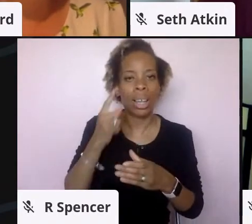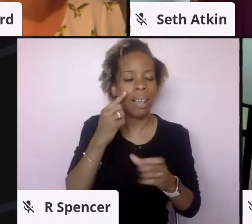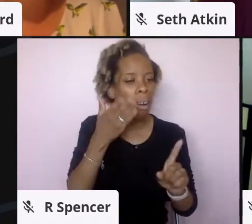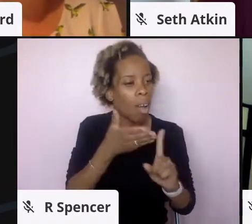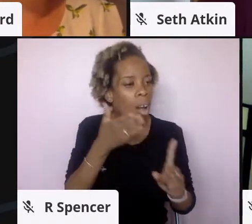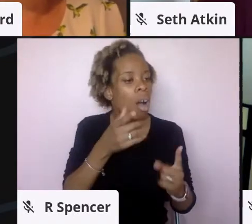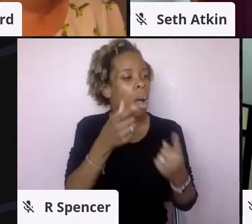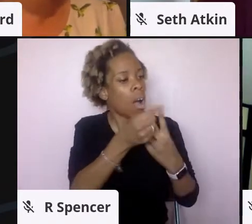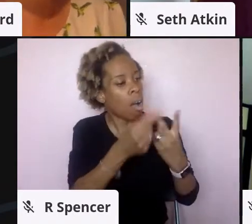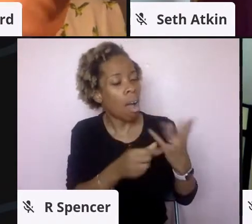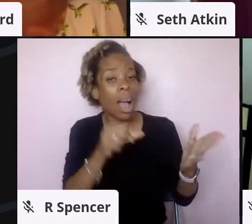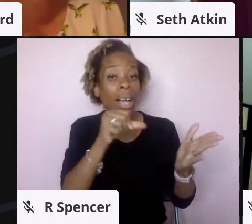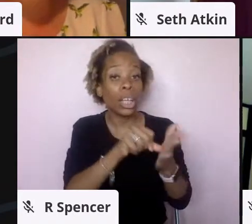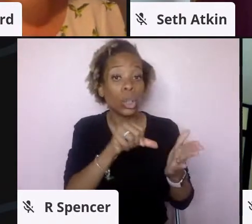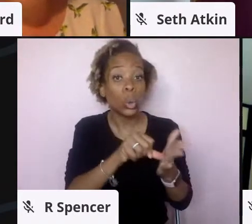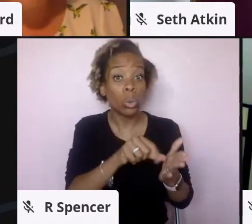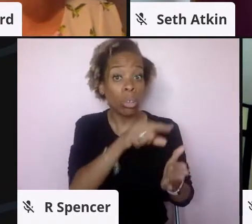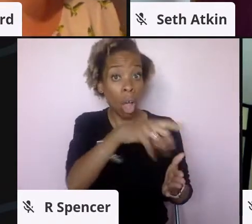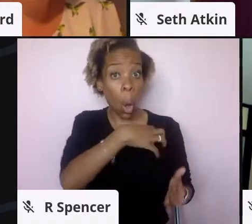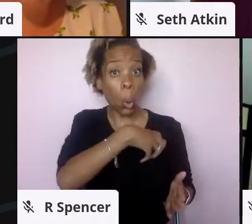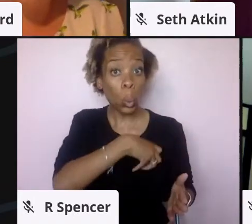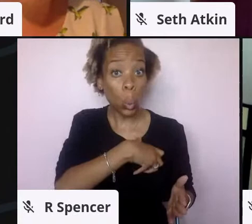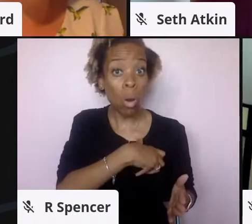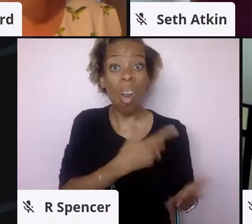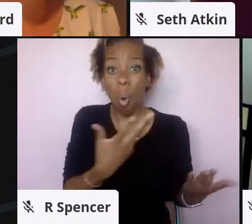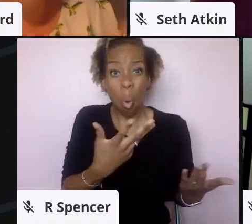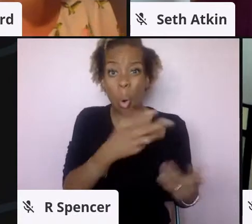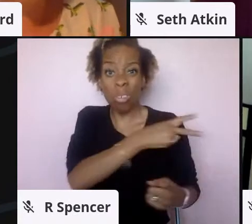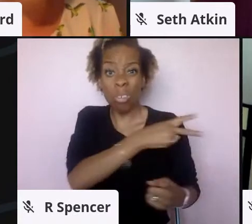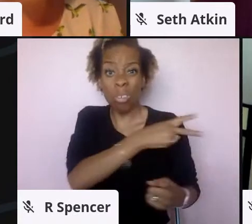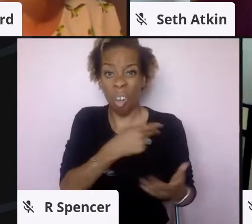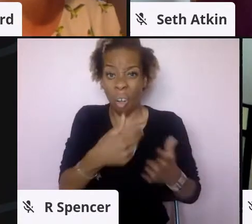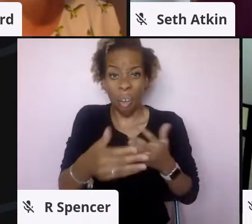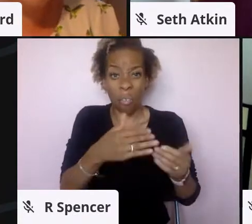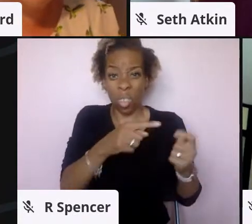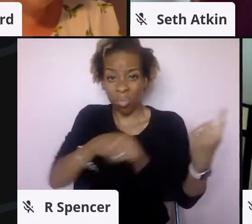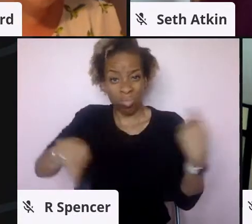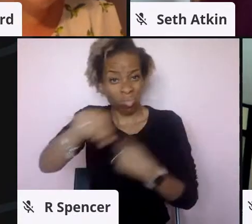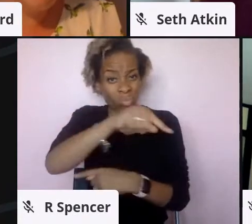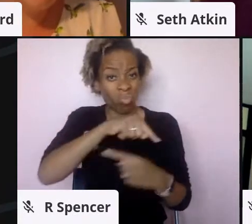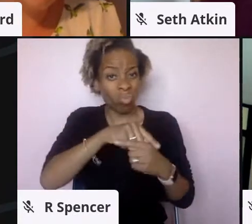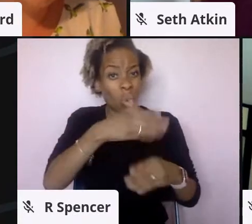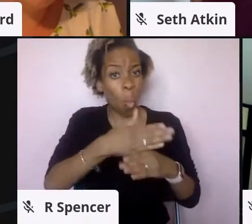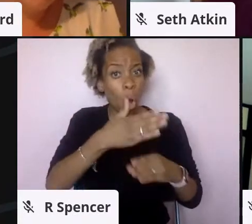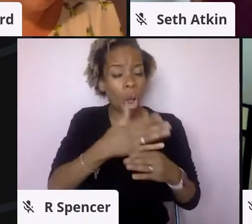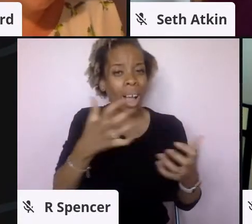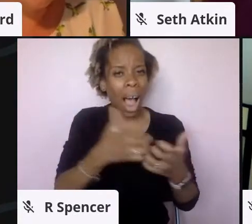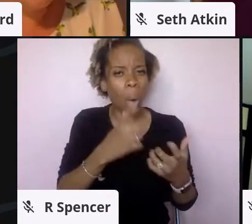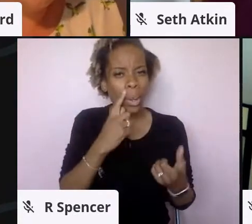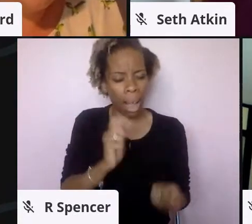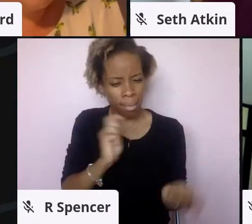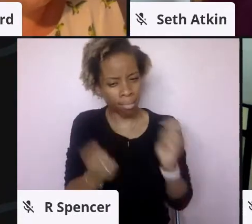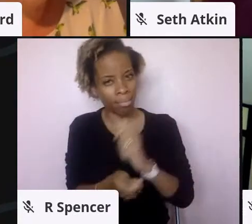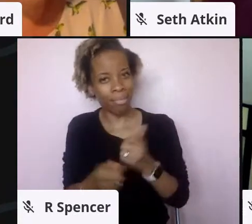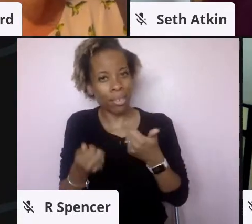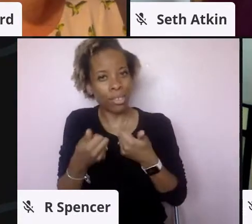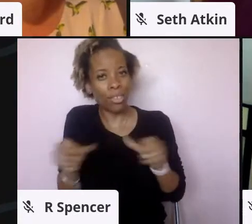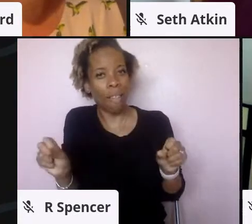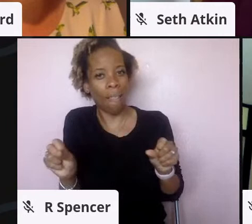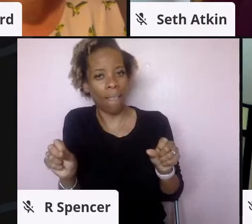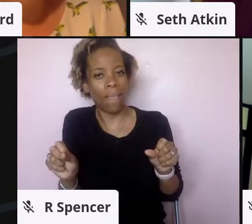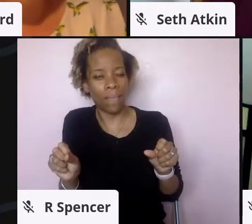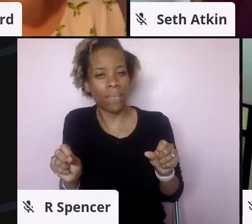being raised, not just by union members, but by staff across the organisation, and then thinking about how we tie those together. So those